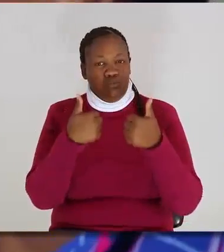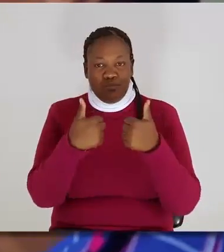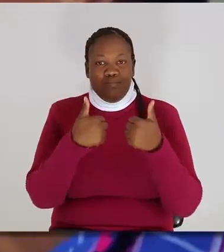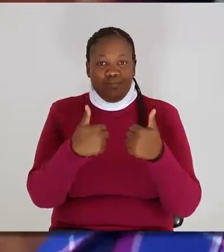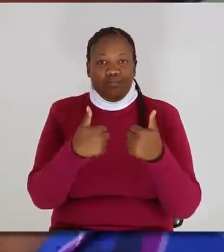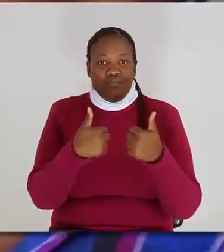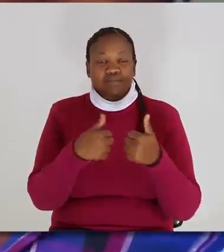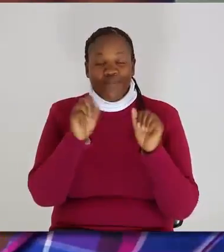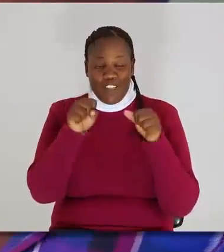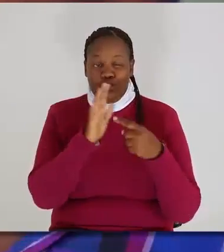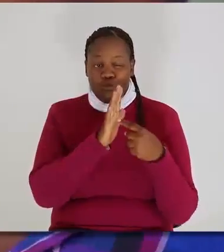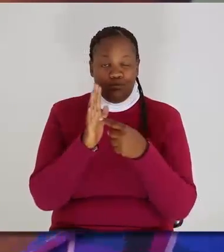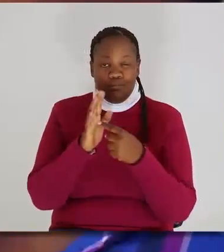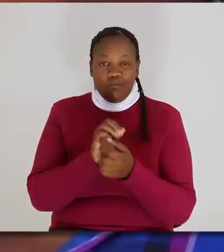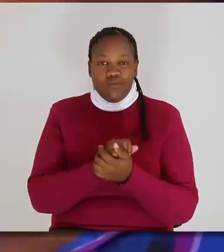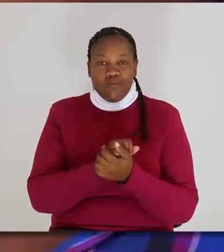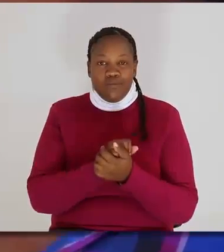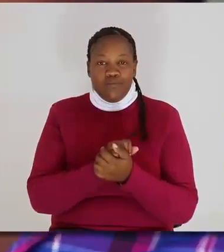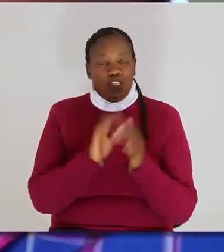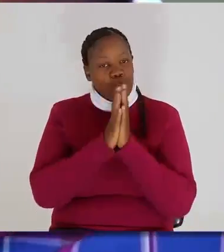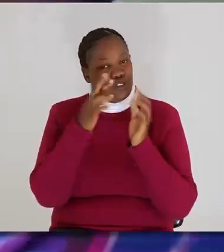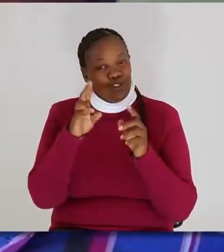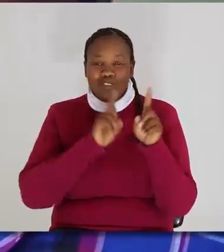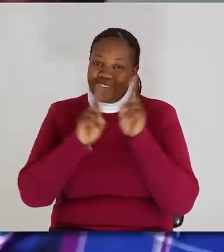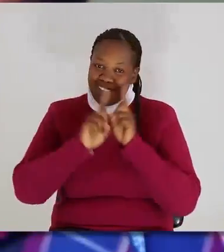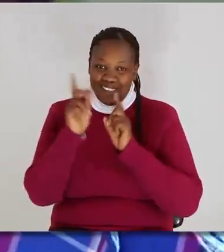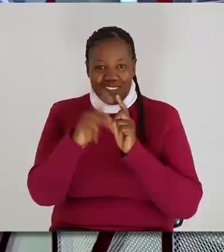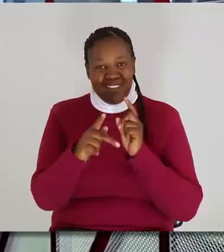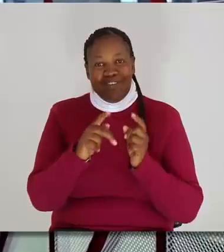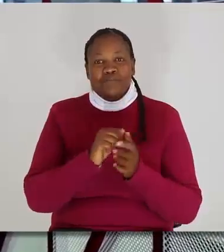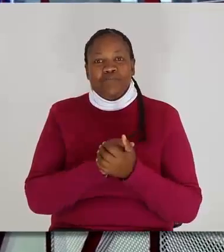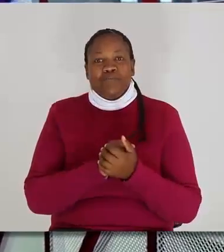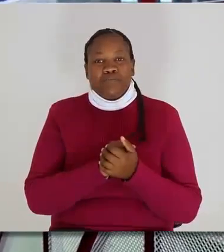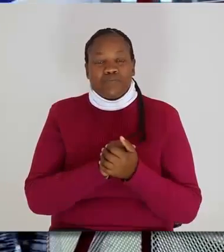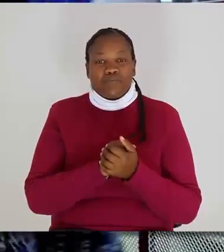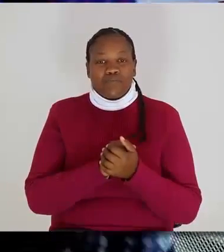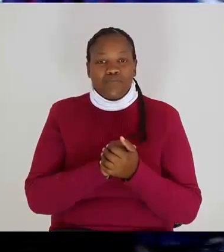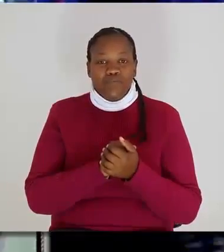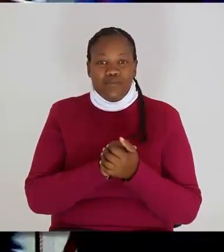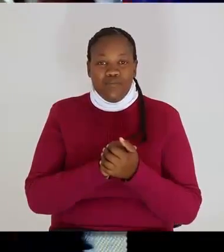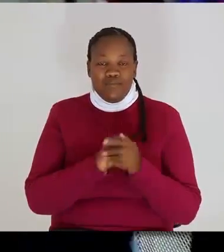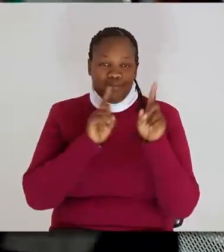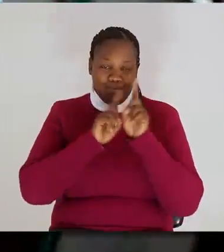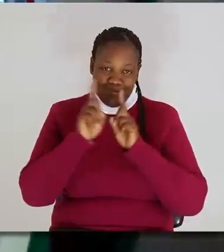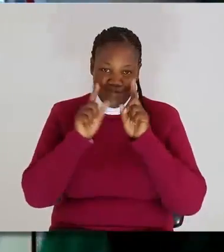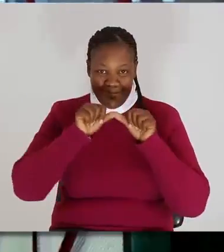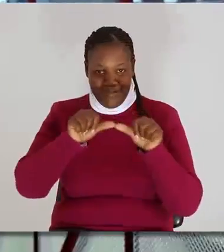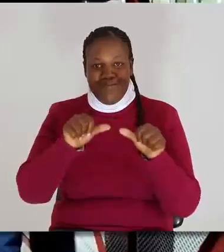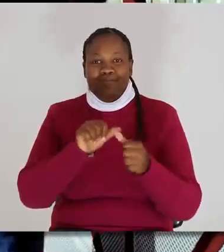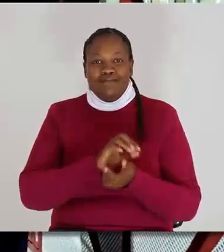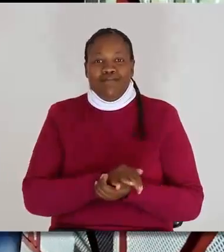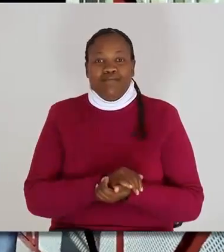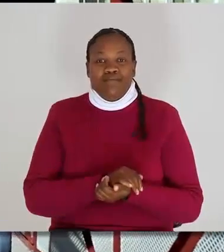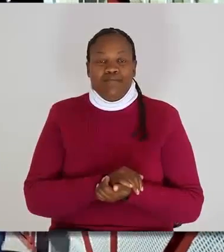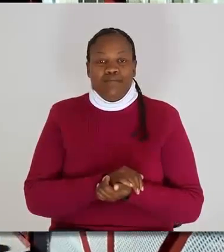Well done, guys. We are ready for her. Of course. Just don't laugh again. I'll try not to.